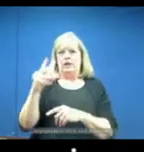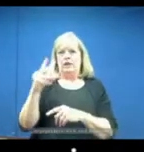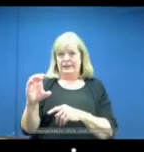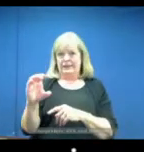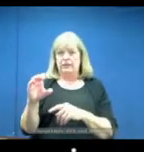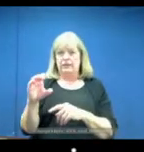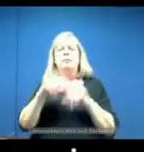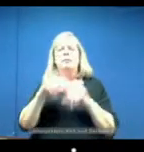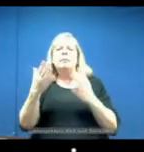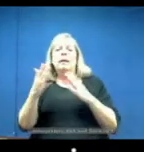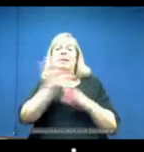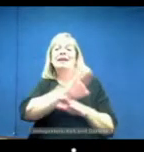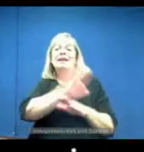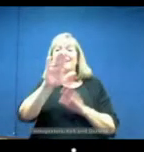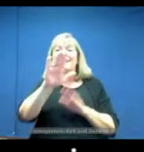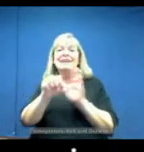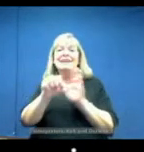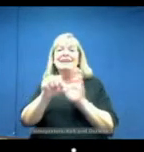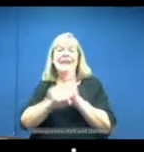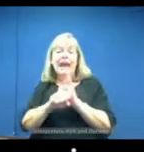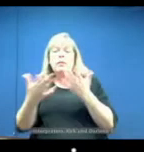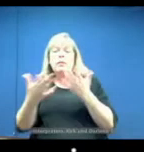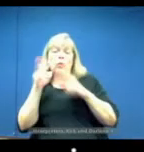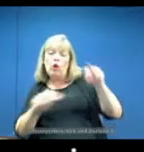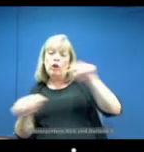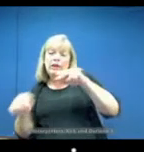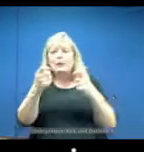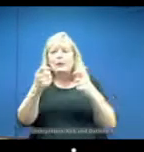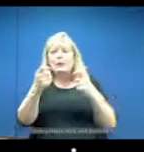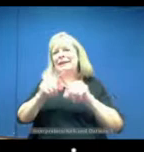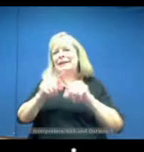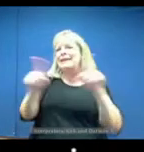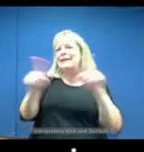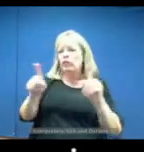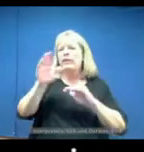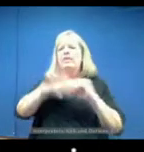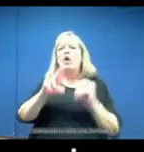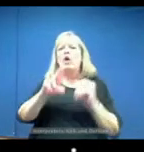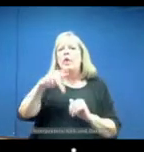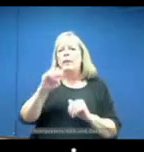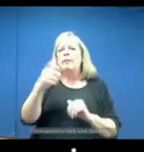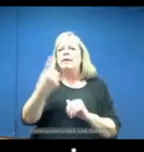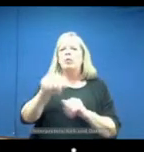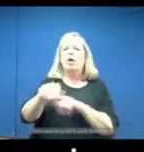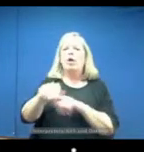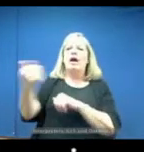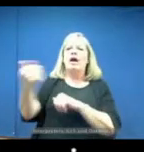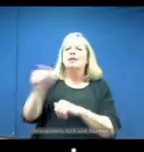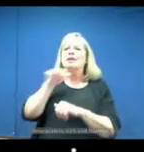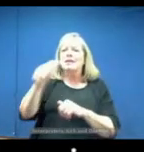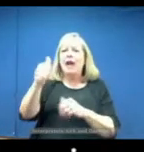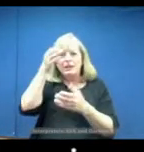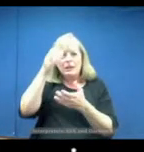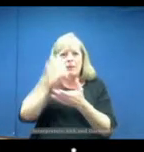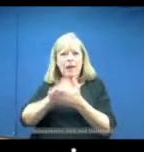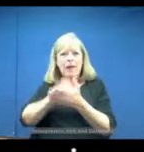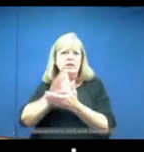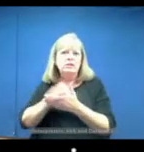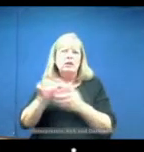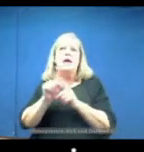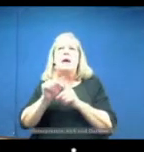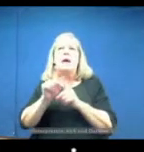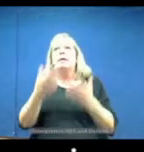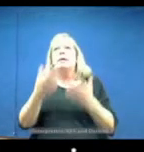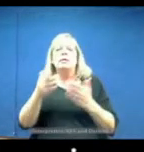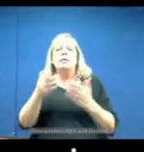differently than non-spousal rape in some ways. So you might have a shorter period of time to report the act than